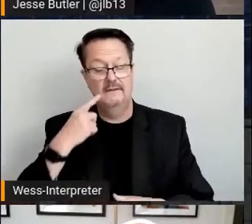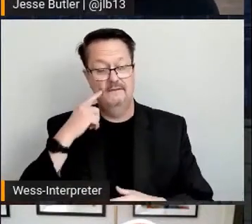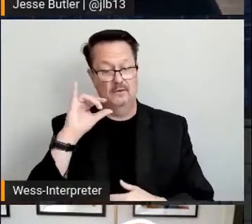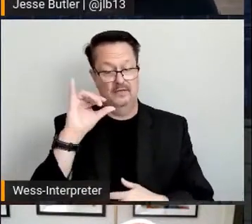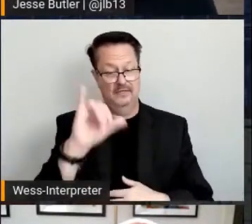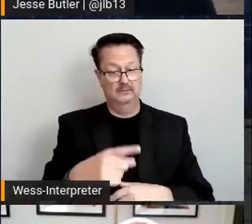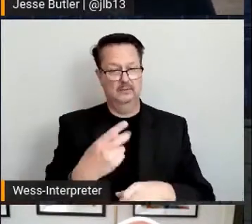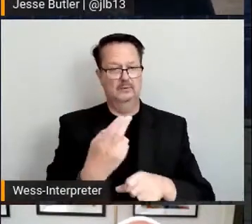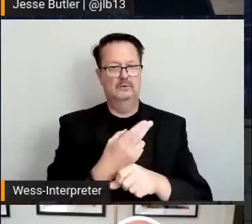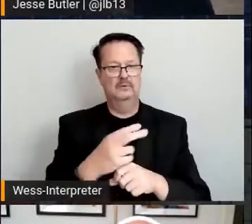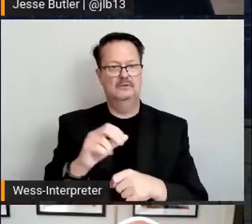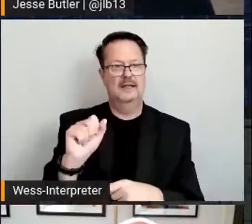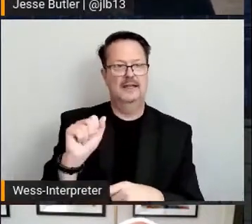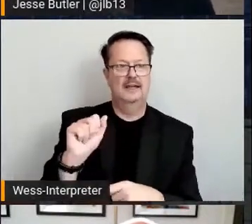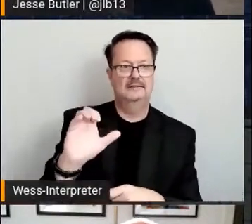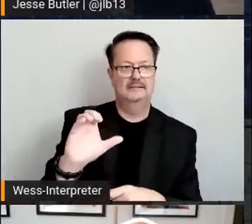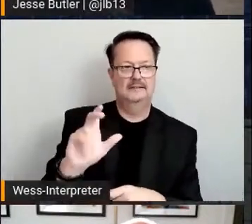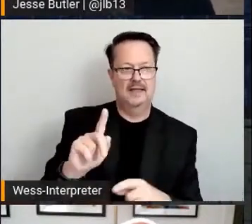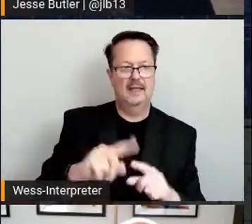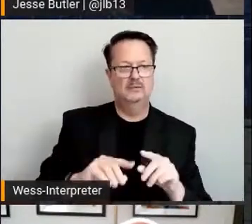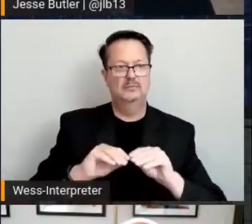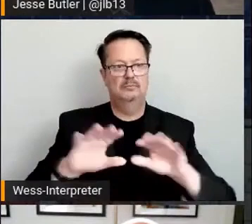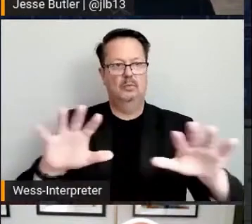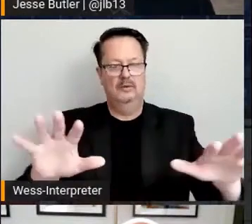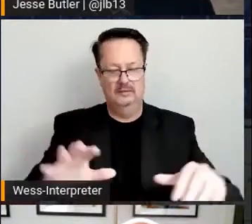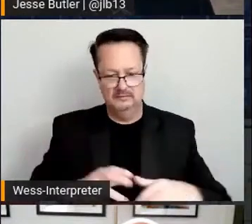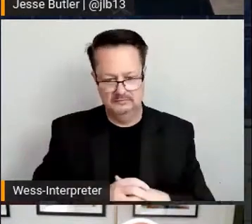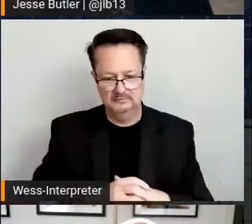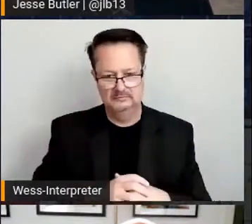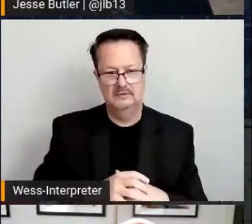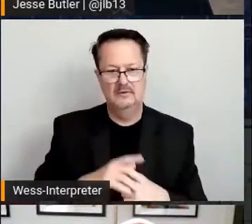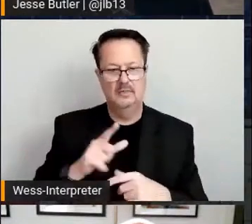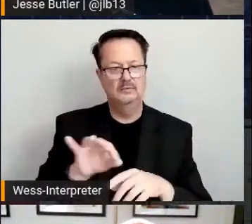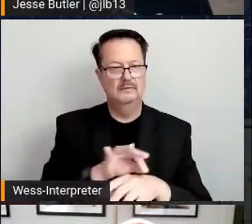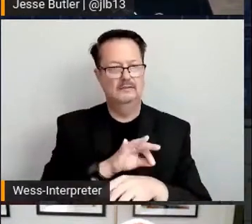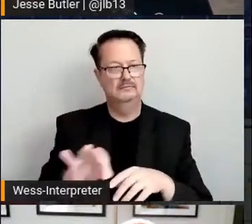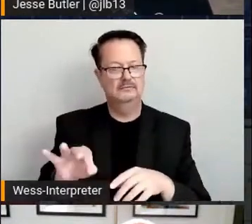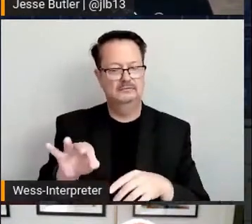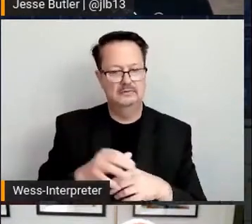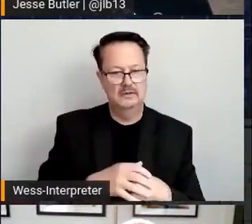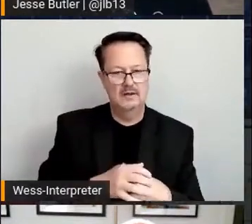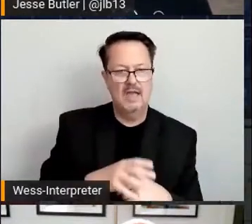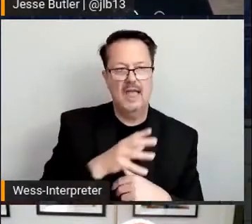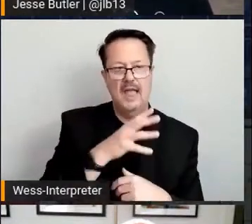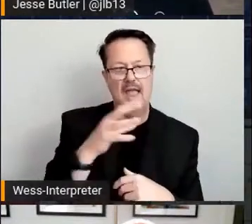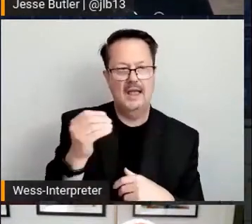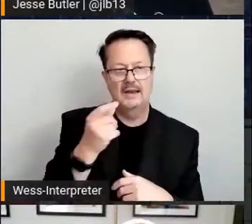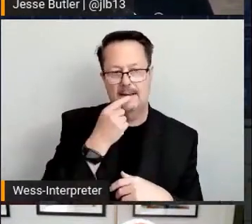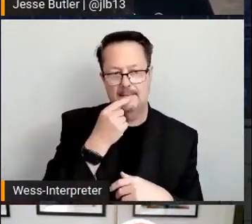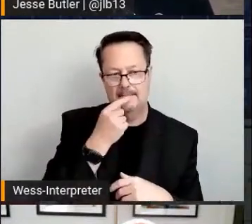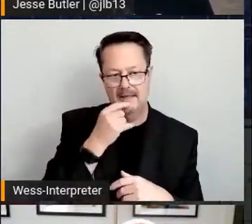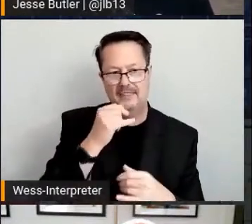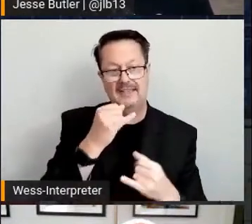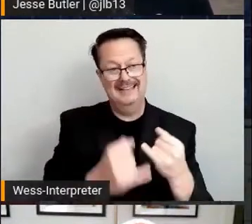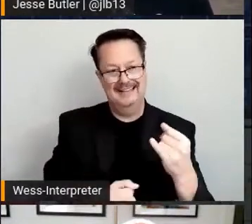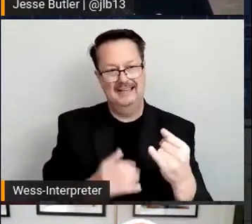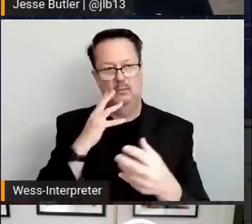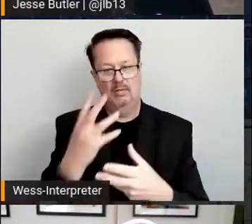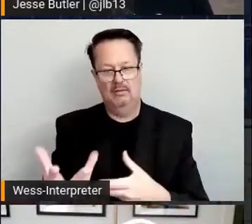use ACK to deploy these Lambda functions, the DynamoDB table and the S3 bucket. And at the end, we're going to invoke the